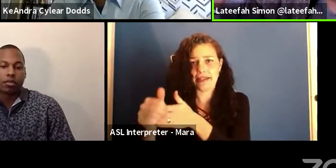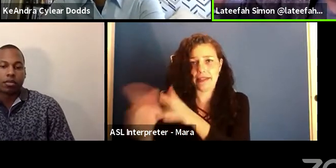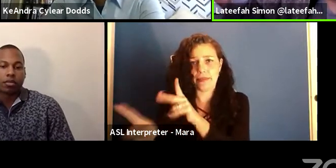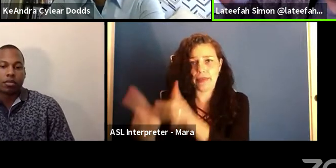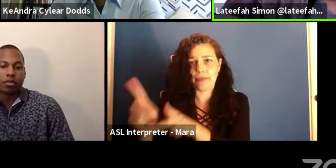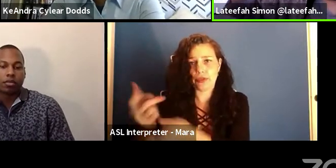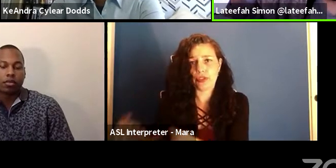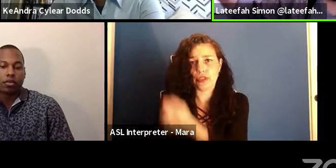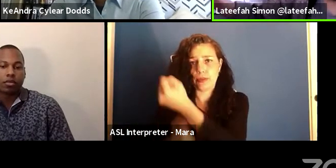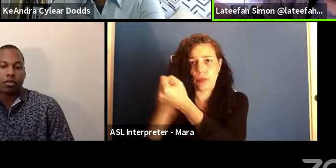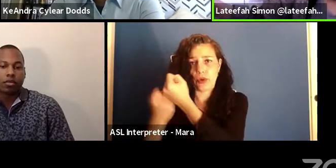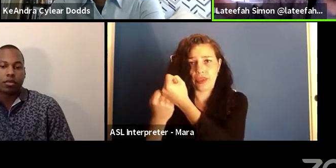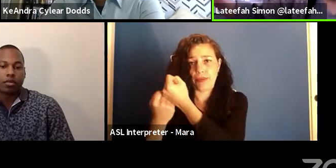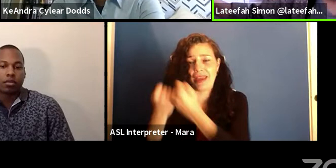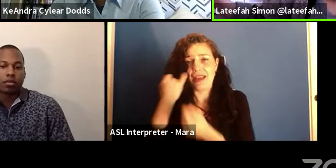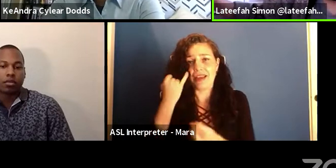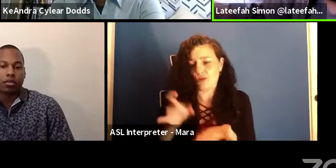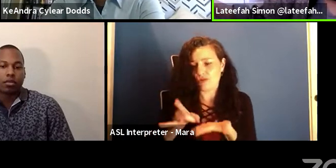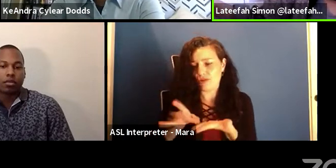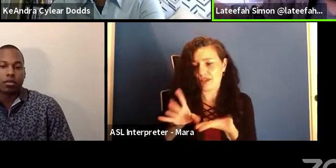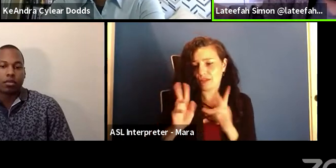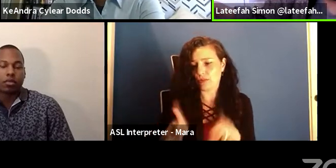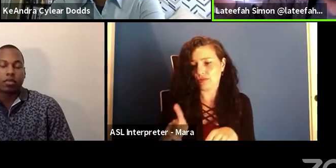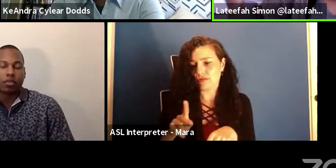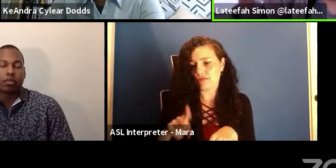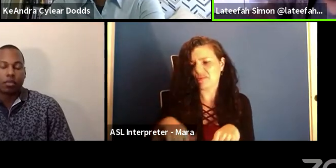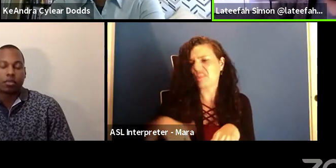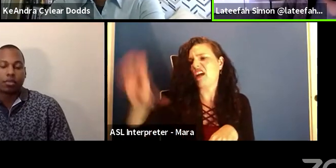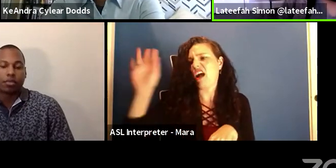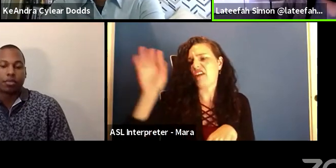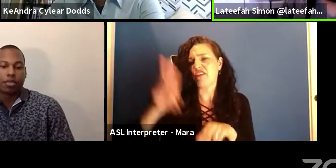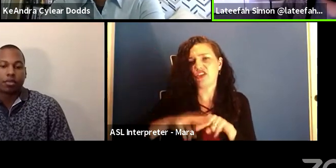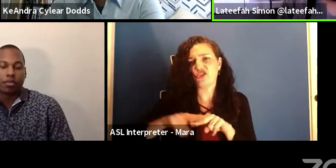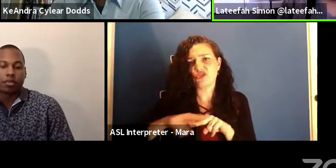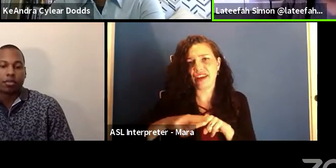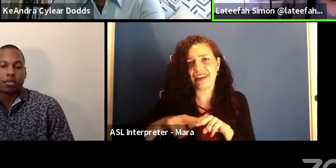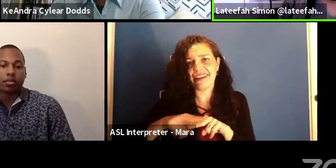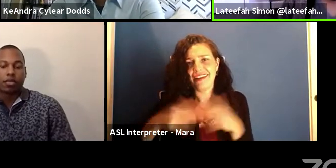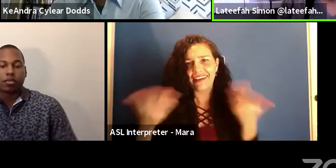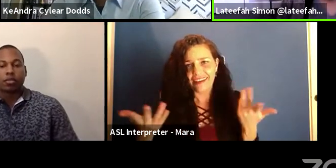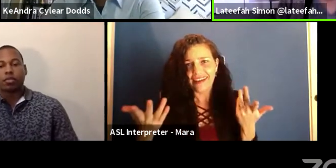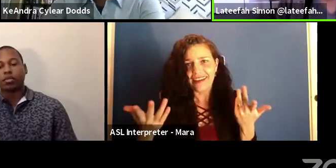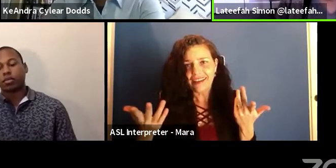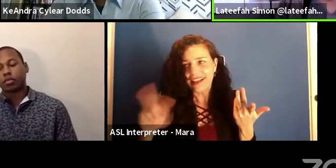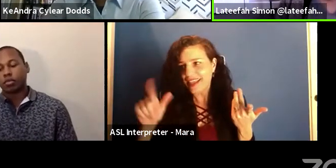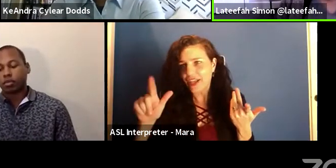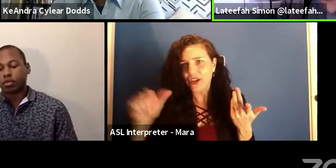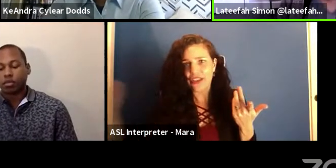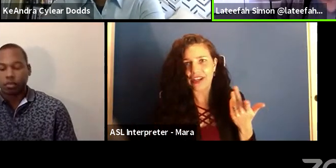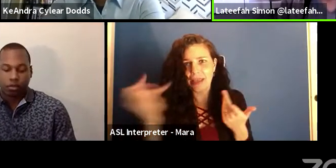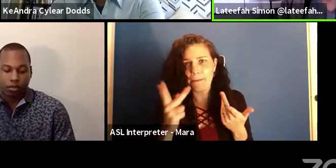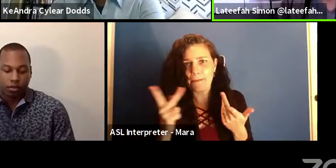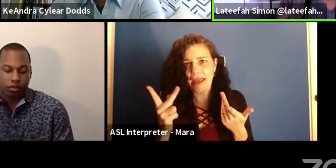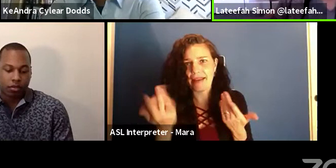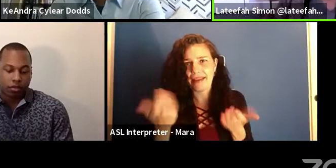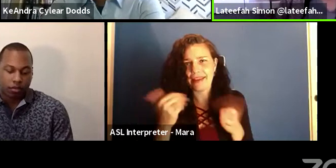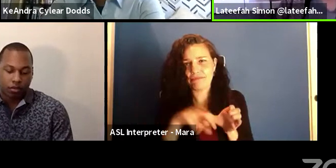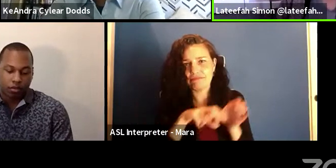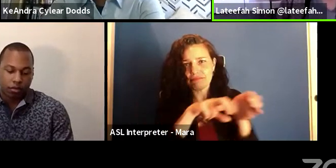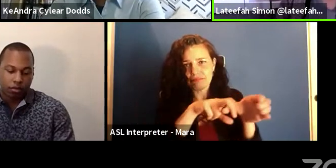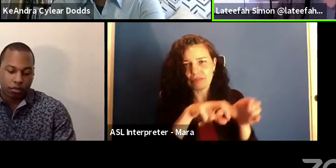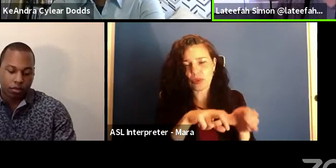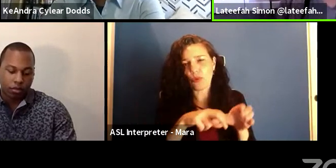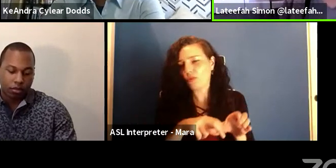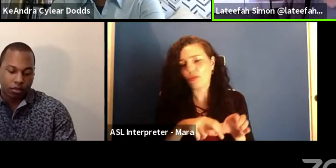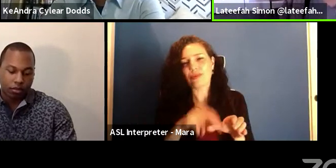off of a train, and without addressing the root cause of the problem, they get right back on. What we want is for all of our citizens, all of our